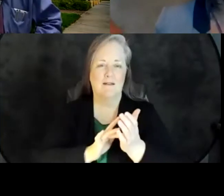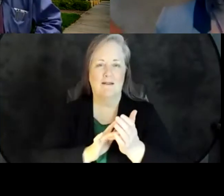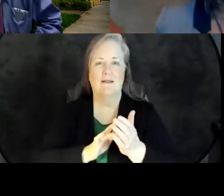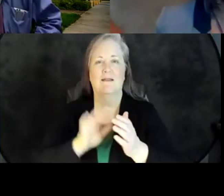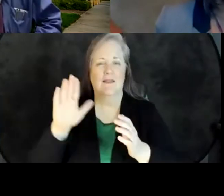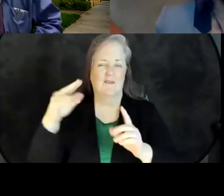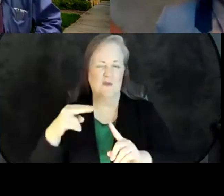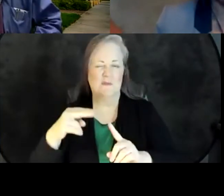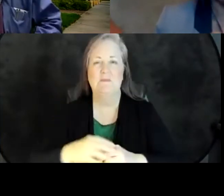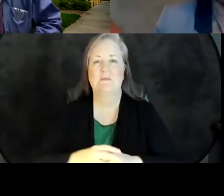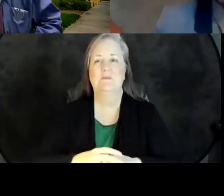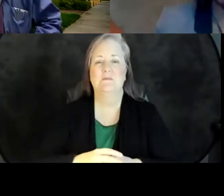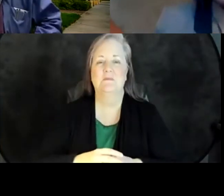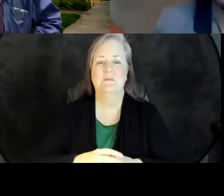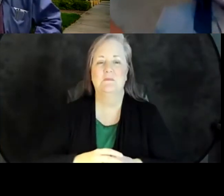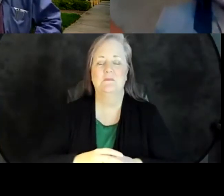view. So